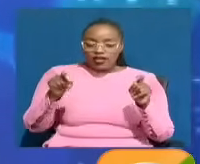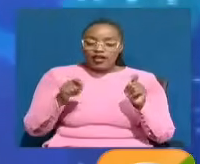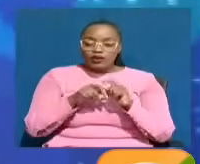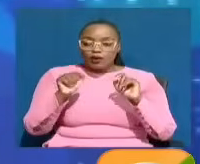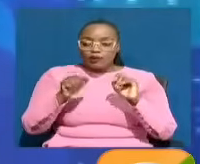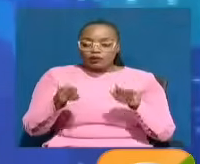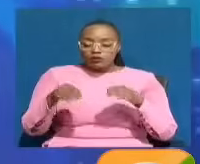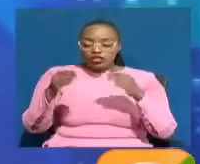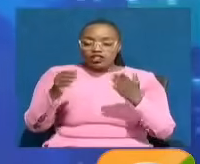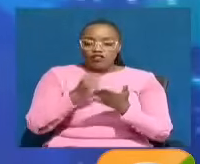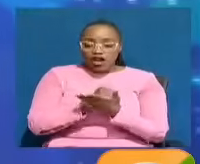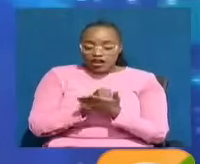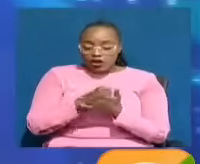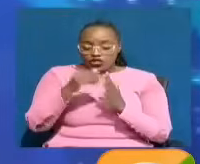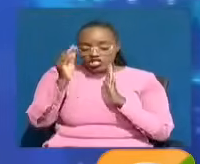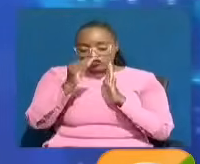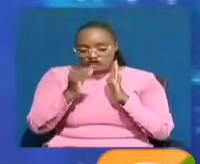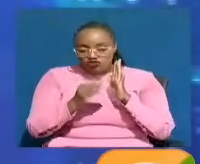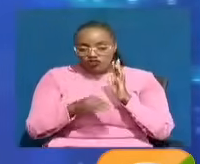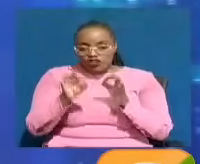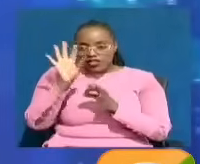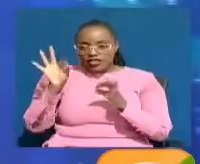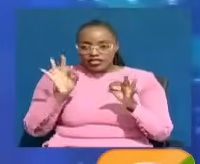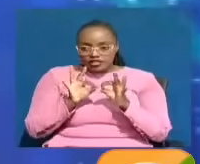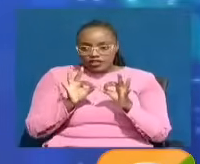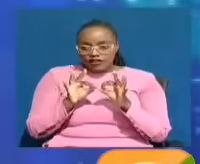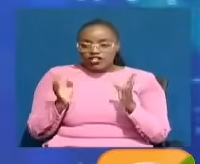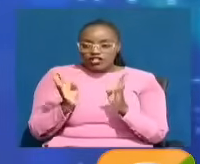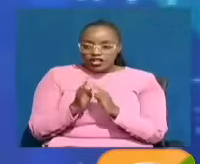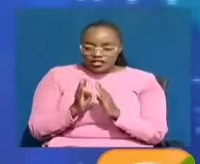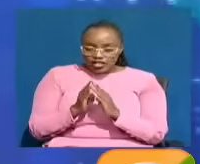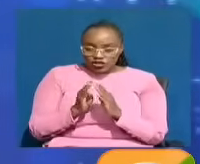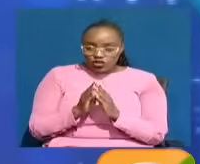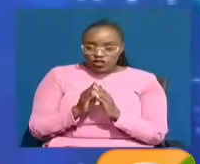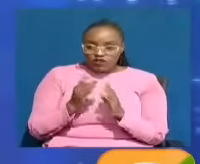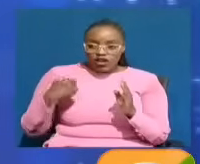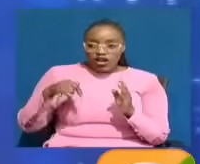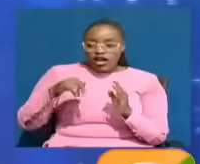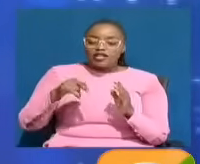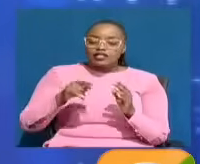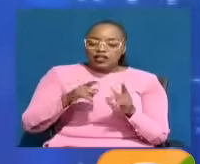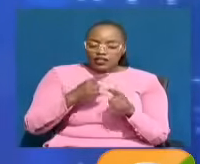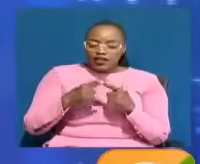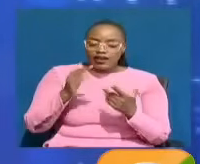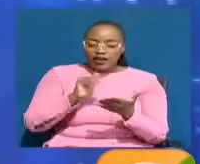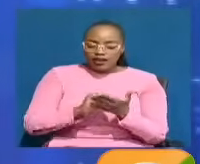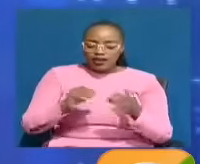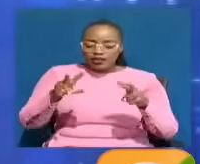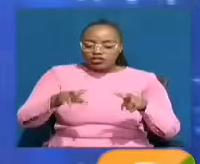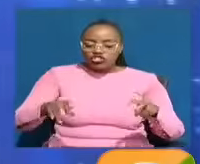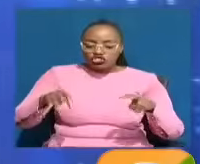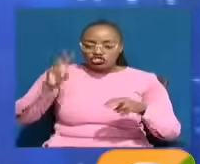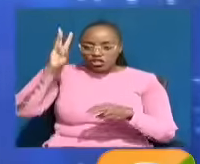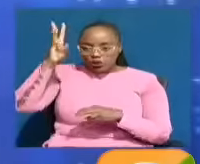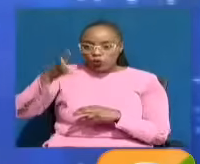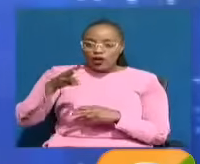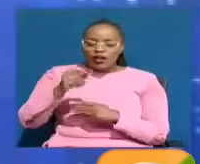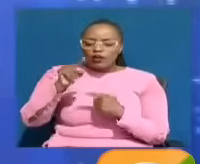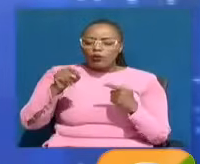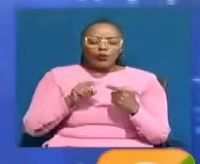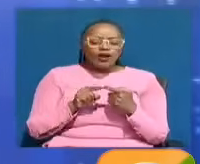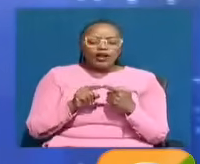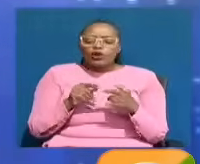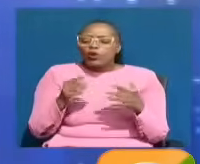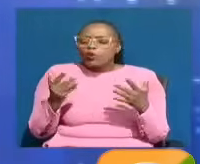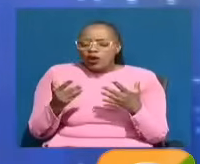do the audit for that particular session. So we are going then to check at what point are we